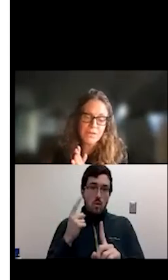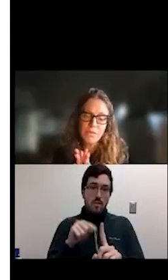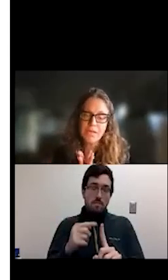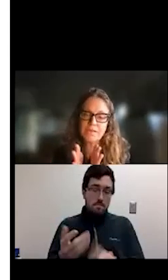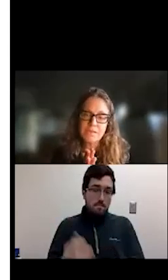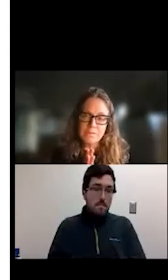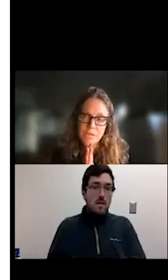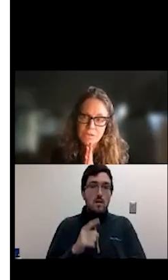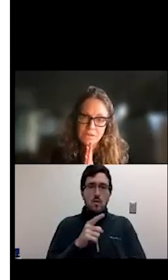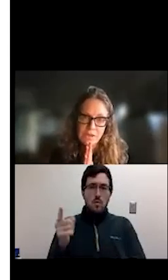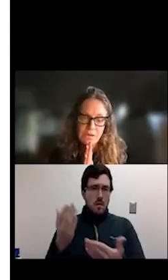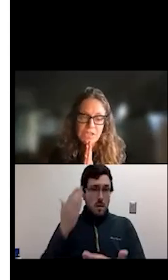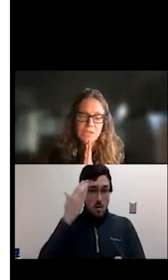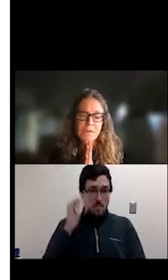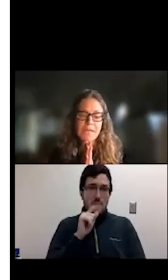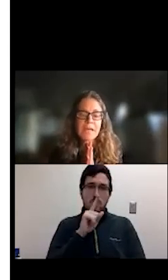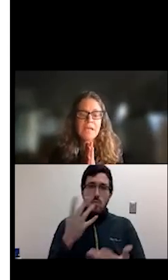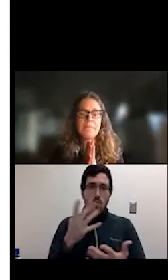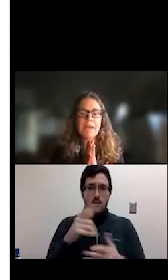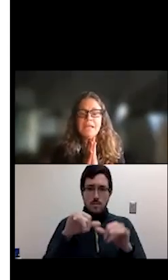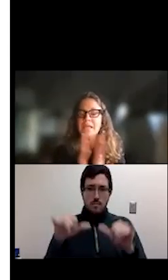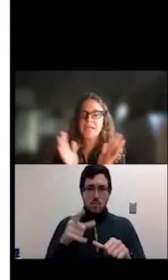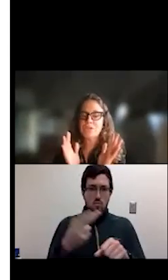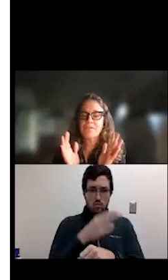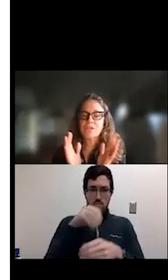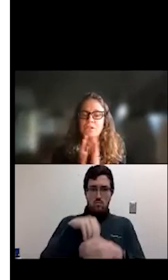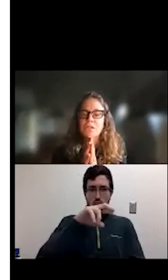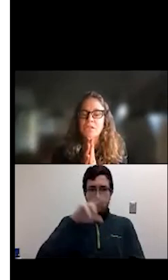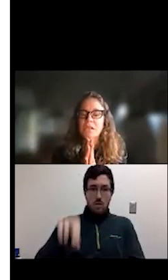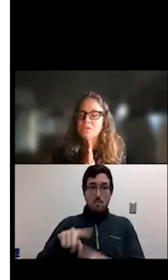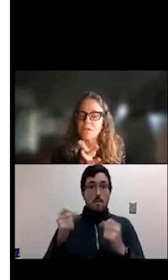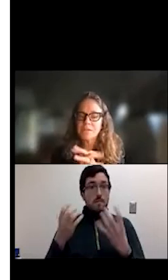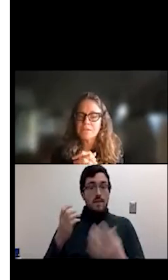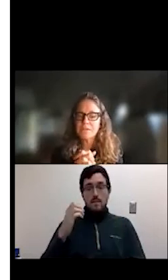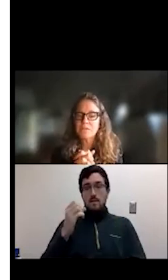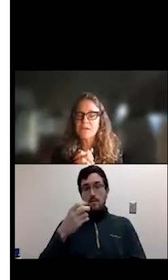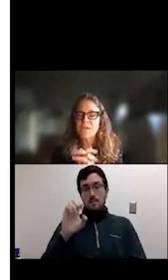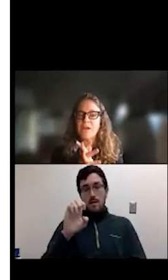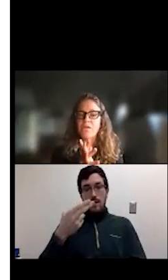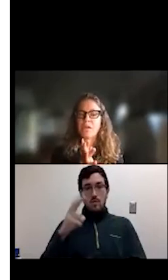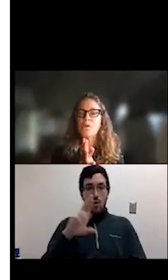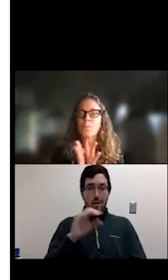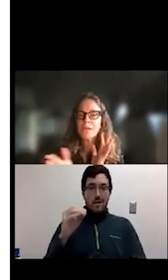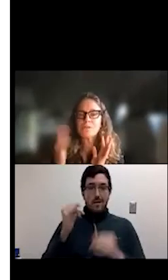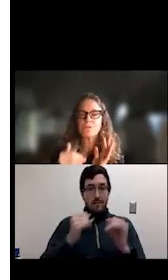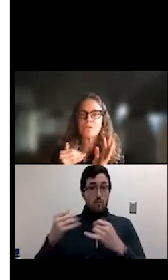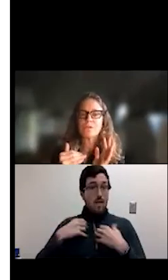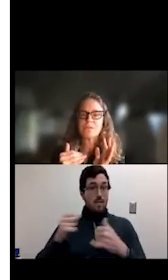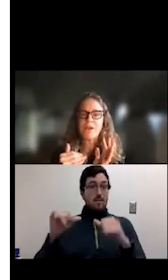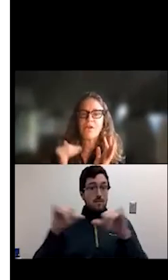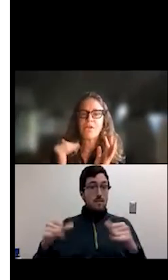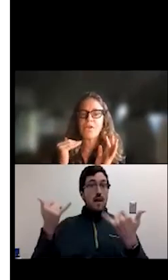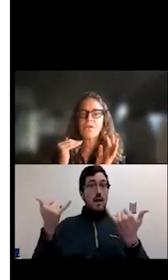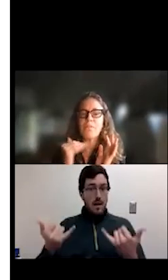probably know, I don't know what system you're using there in Rochester, but many EHR vendors and individual health systems have now incorporated